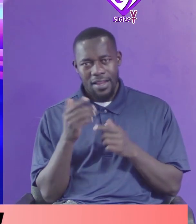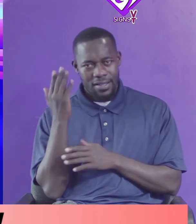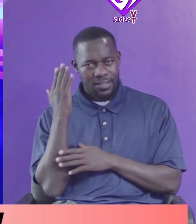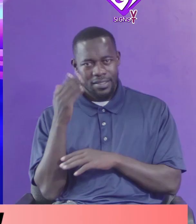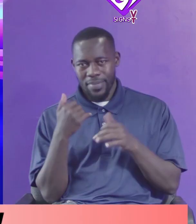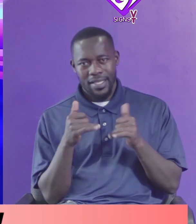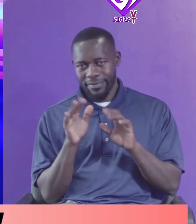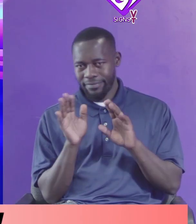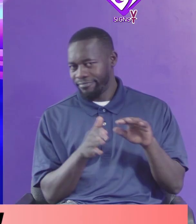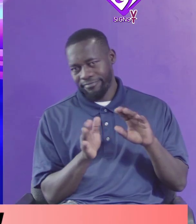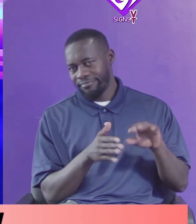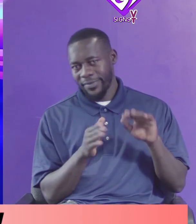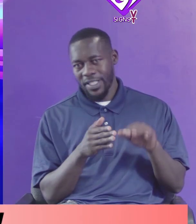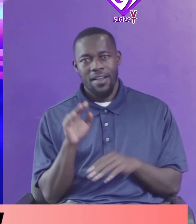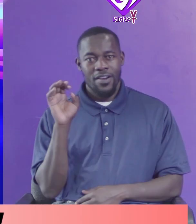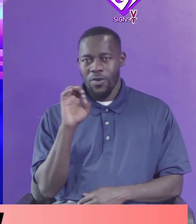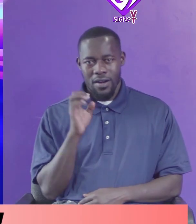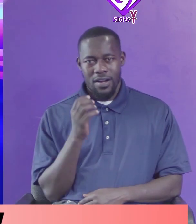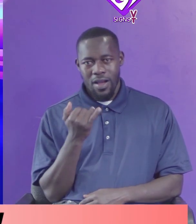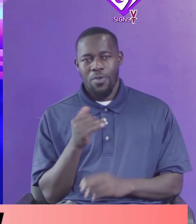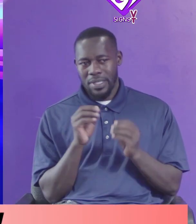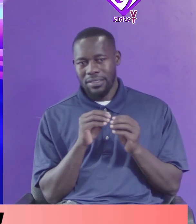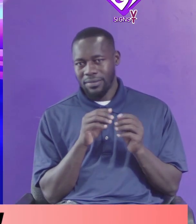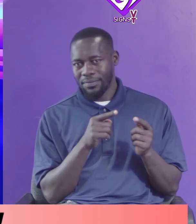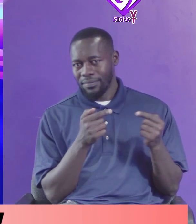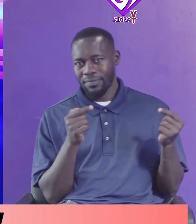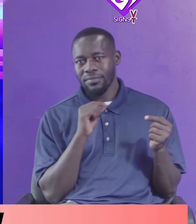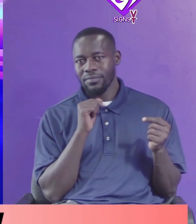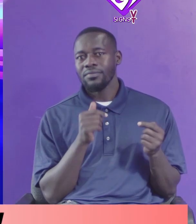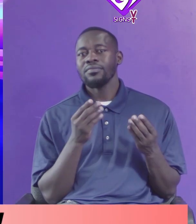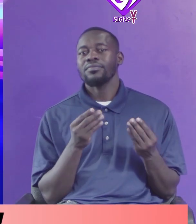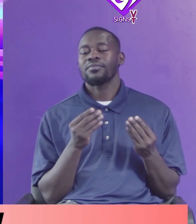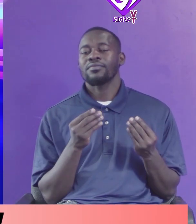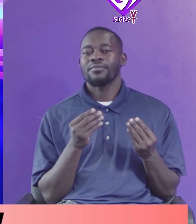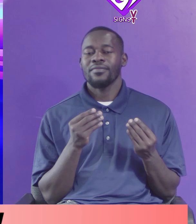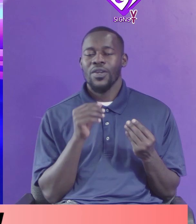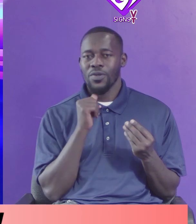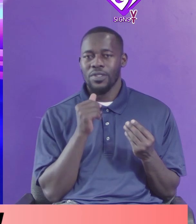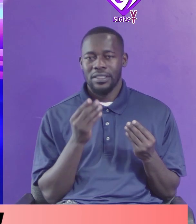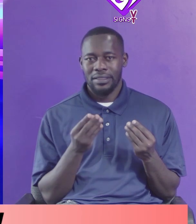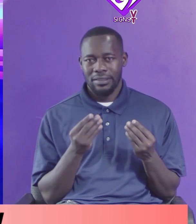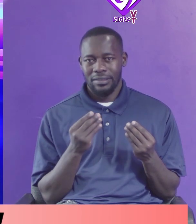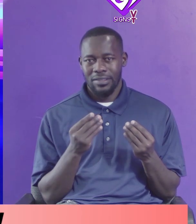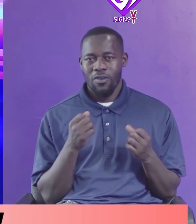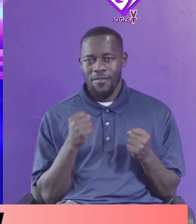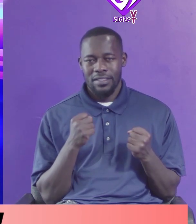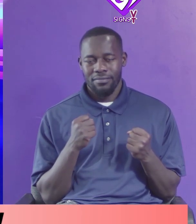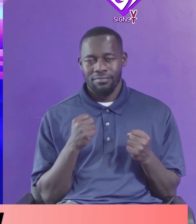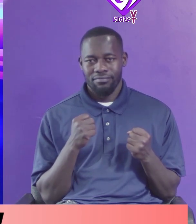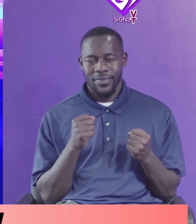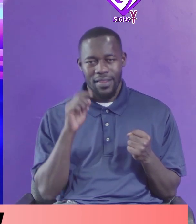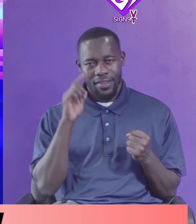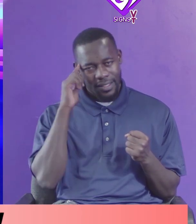Everton, going into they'll be confident. They won against us. They'll be confident. Yeah. So I think that could give them